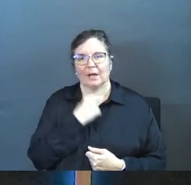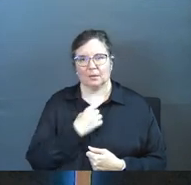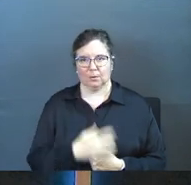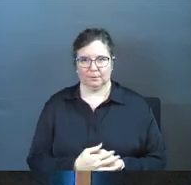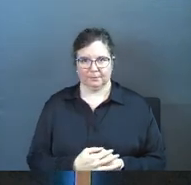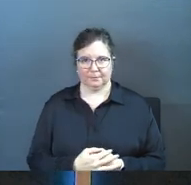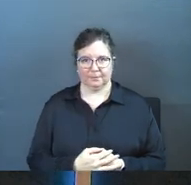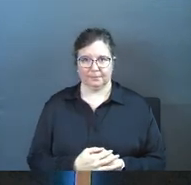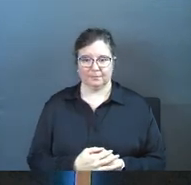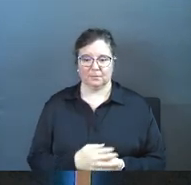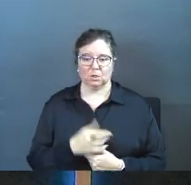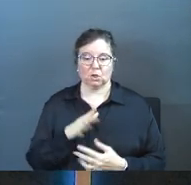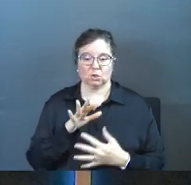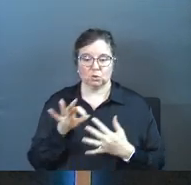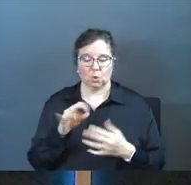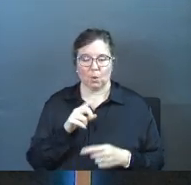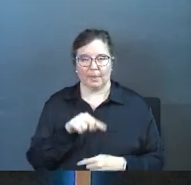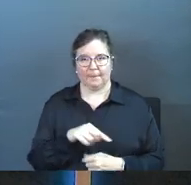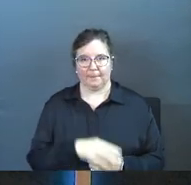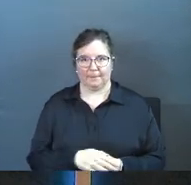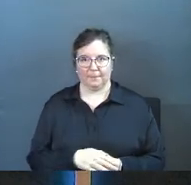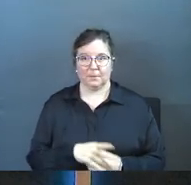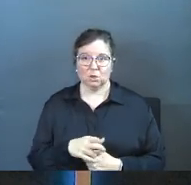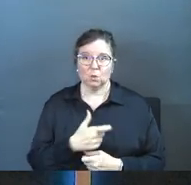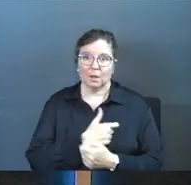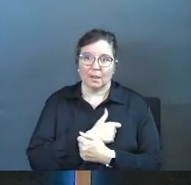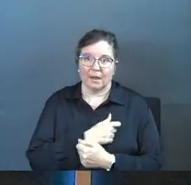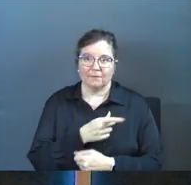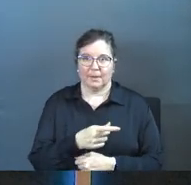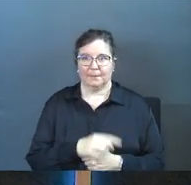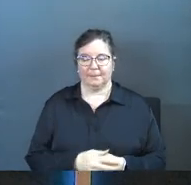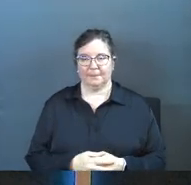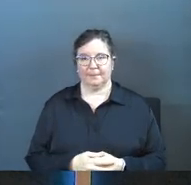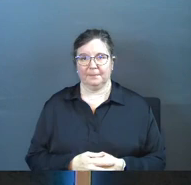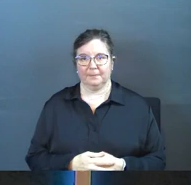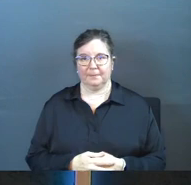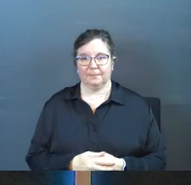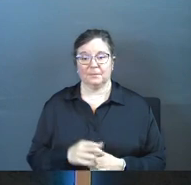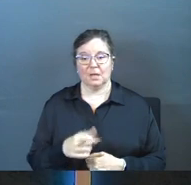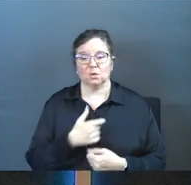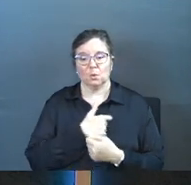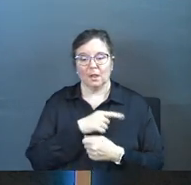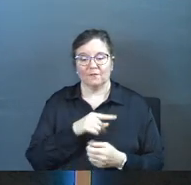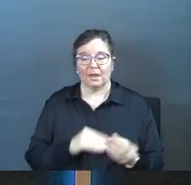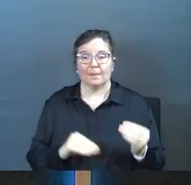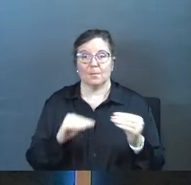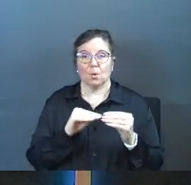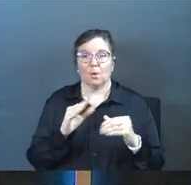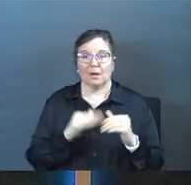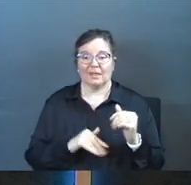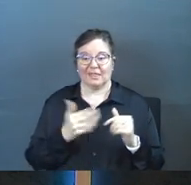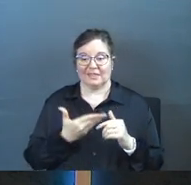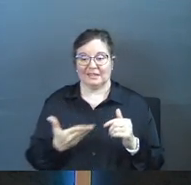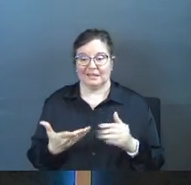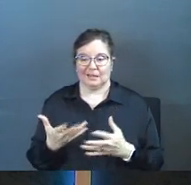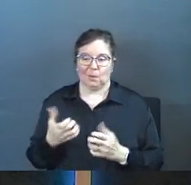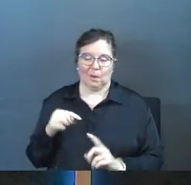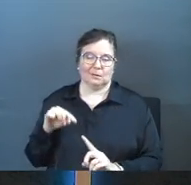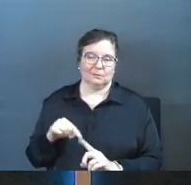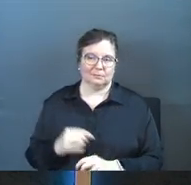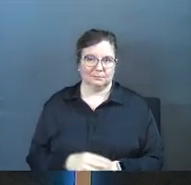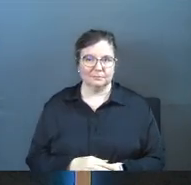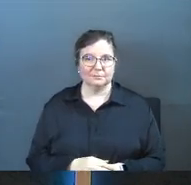valuable. Because you chose them. Because you love them. And you love them more than this thing that you